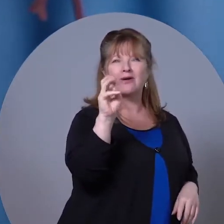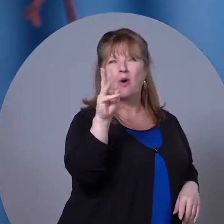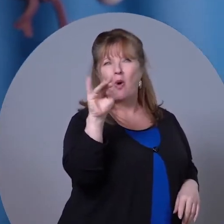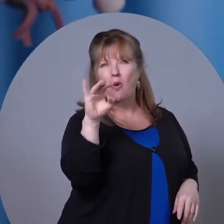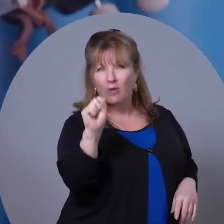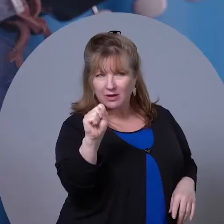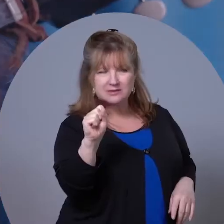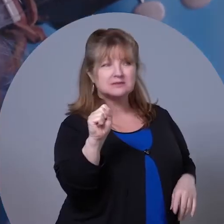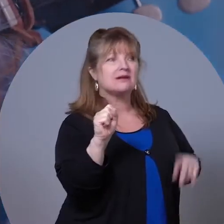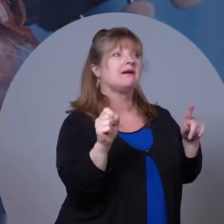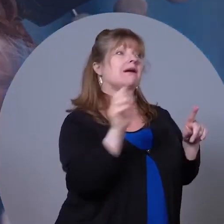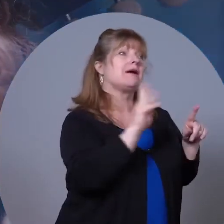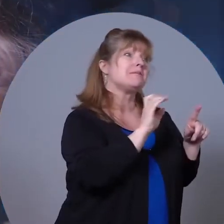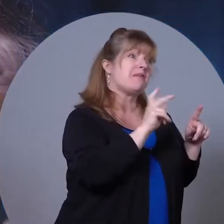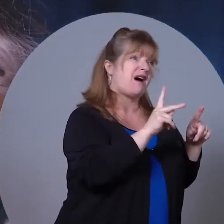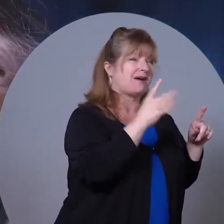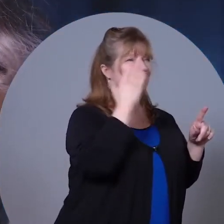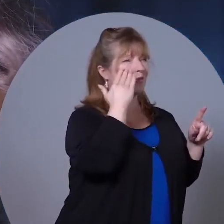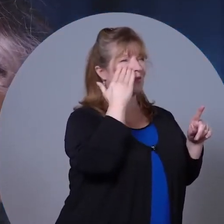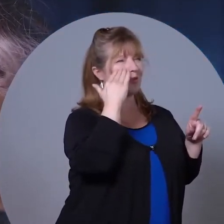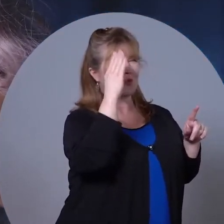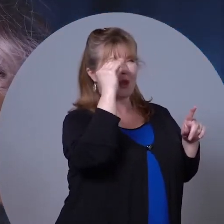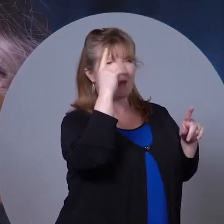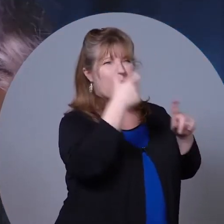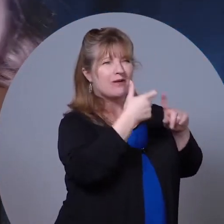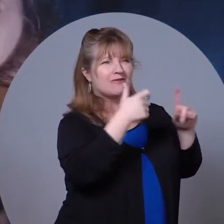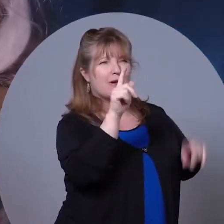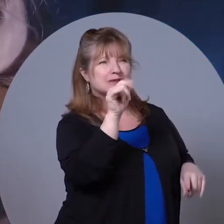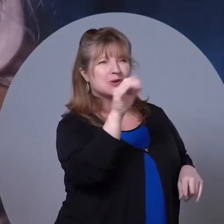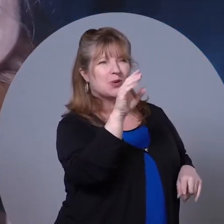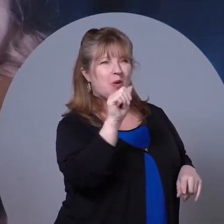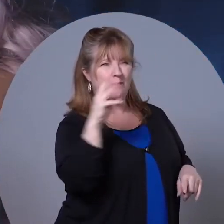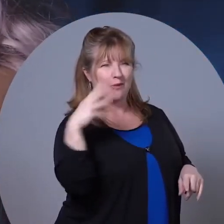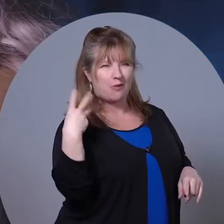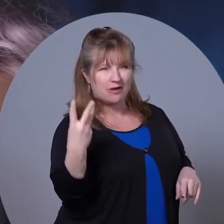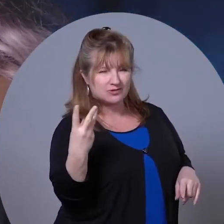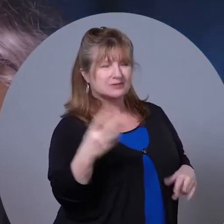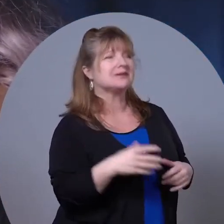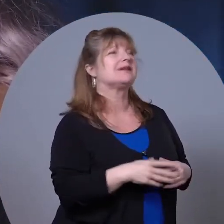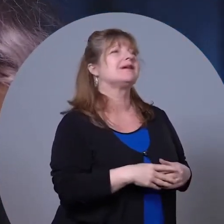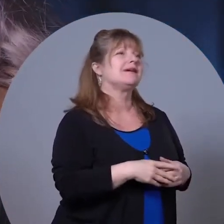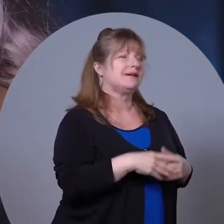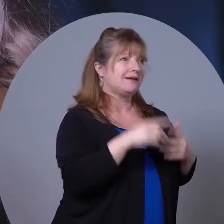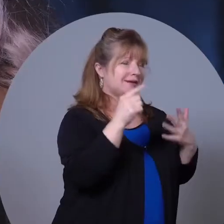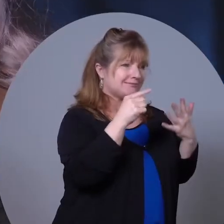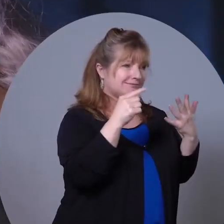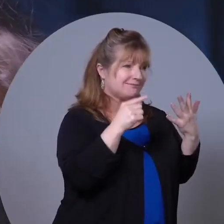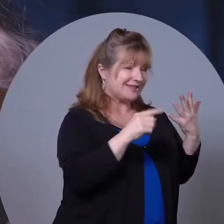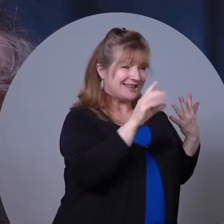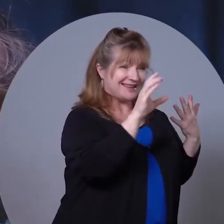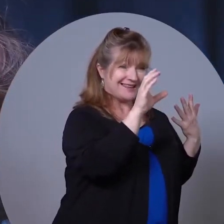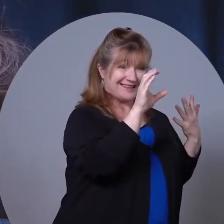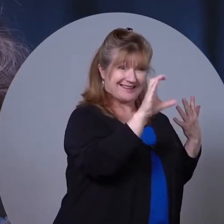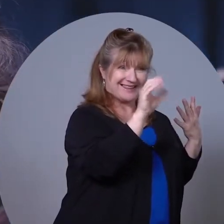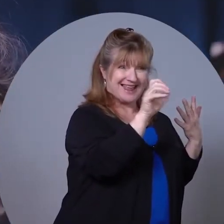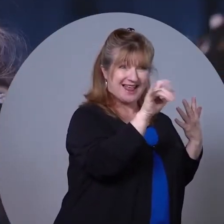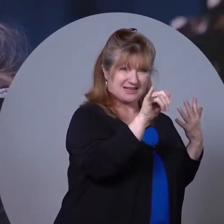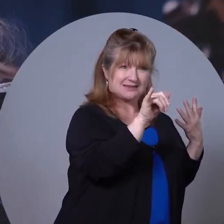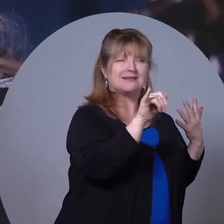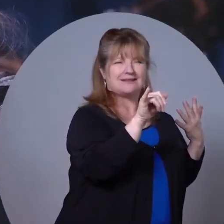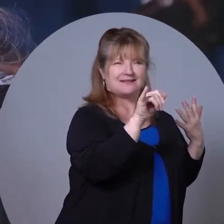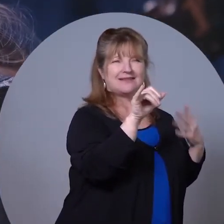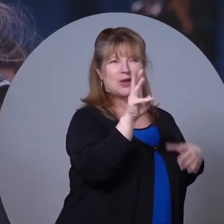much amazing creative work happening in the culinary arts in Spokane. And Sylvia has been an important imaginative force